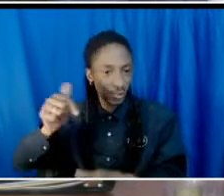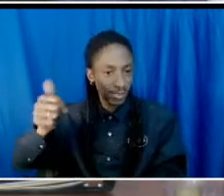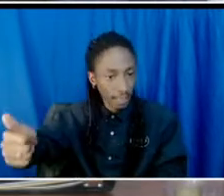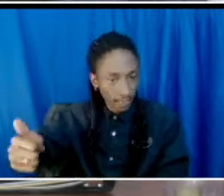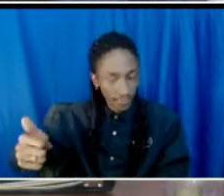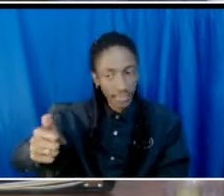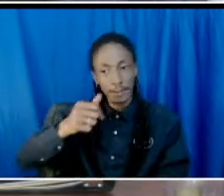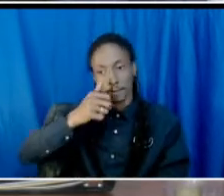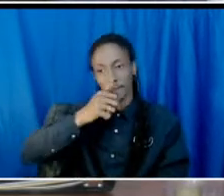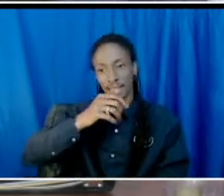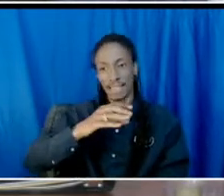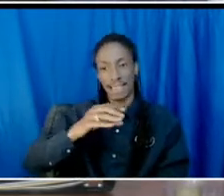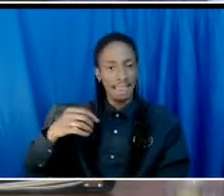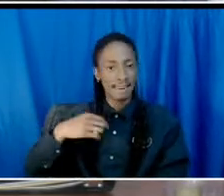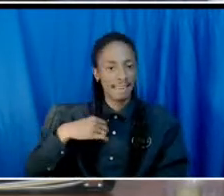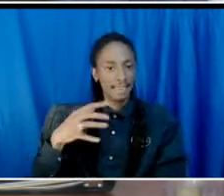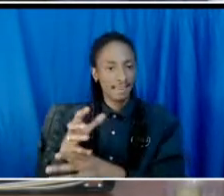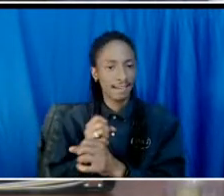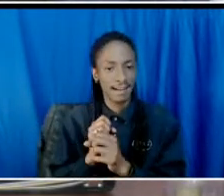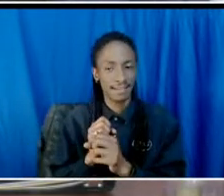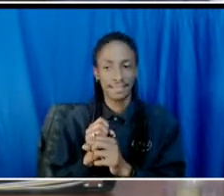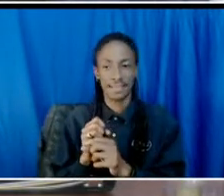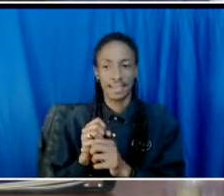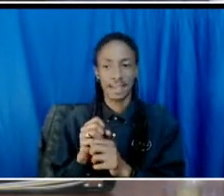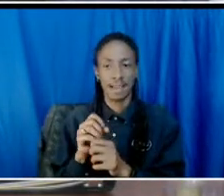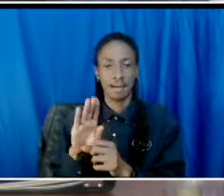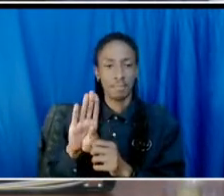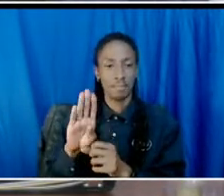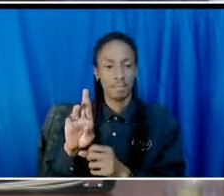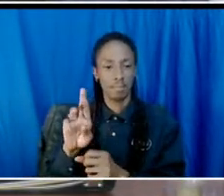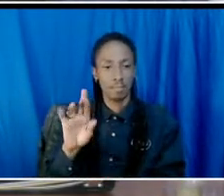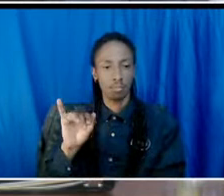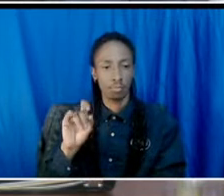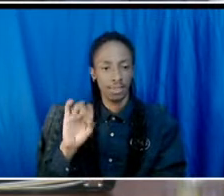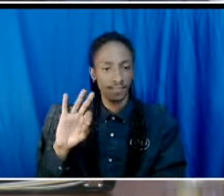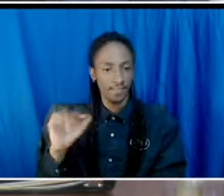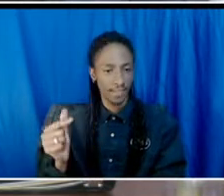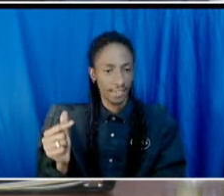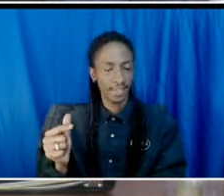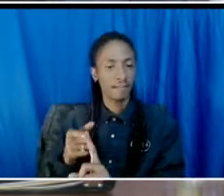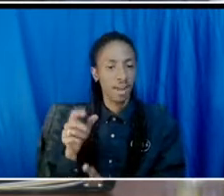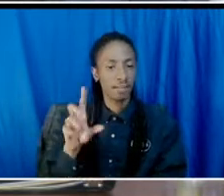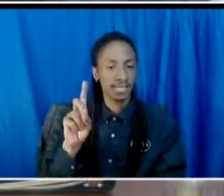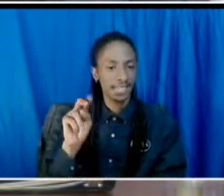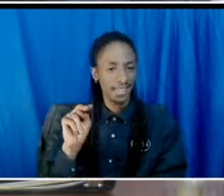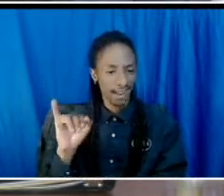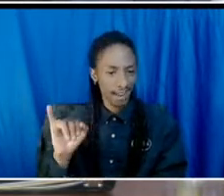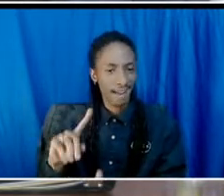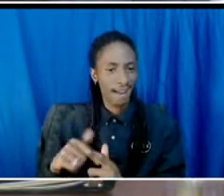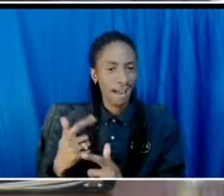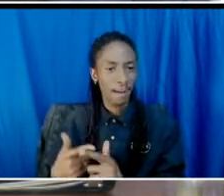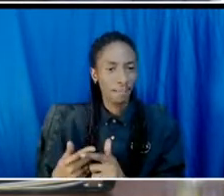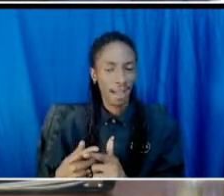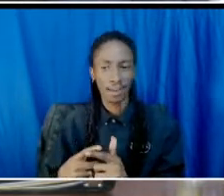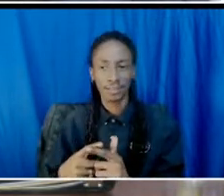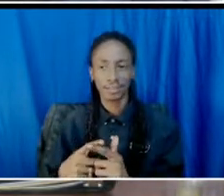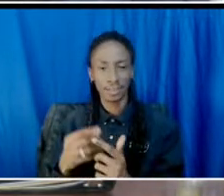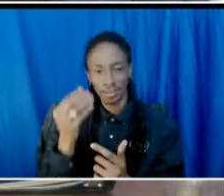He got a briefing from DNI about purported foreign intelligence